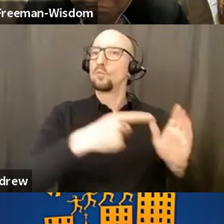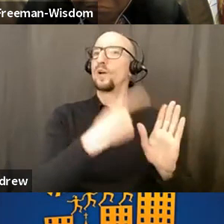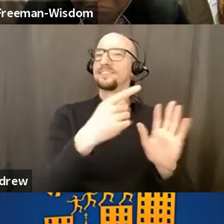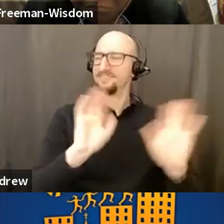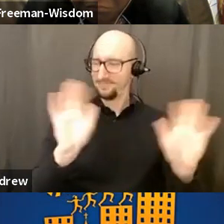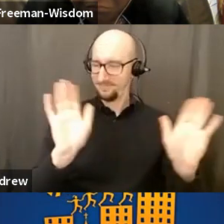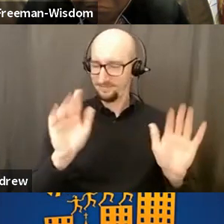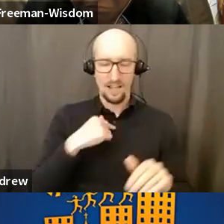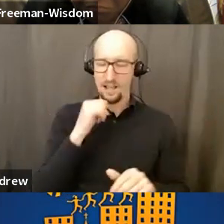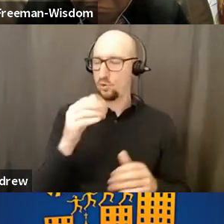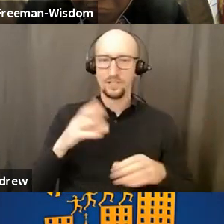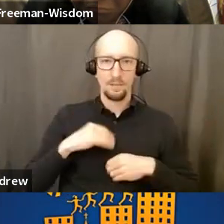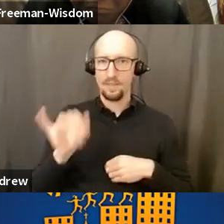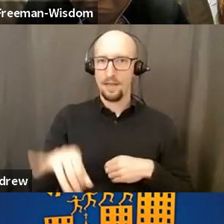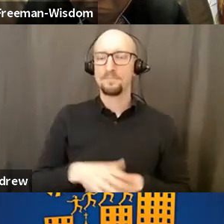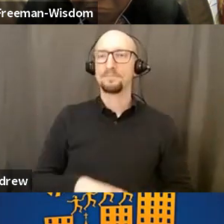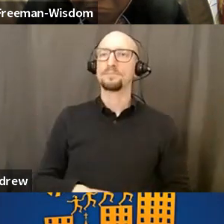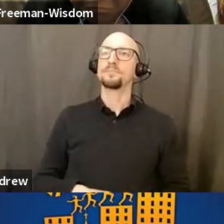we currently